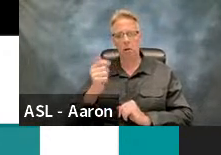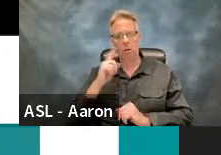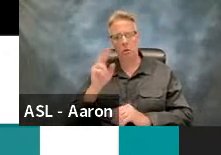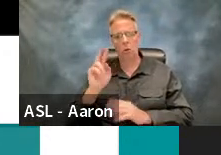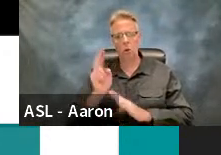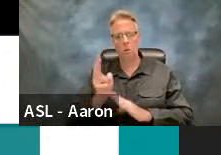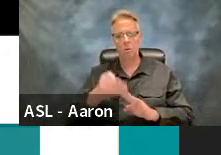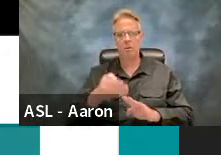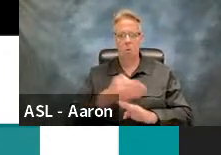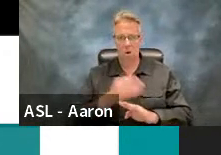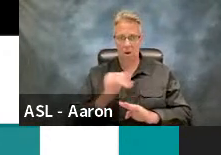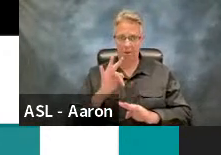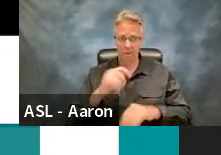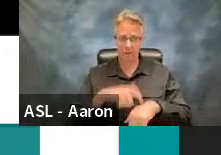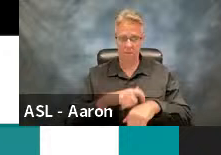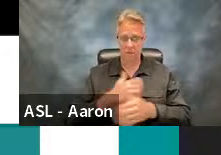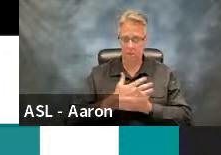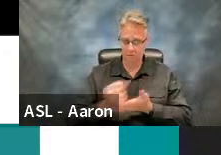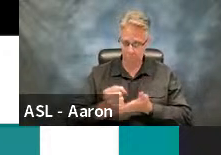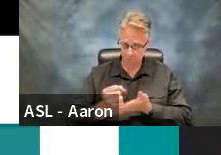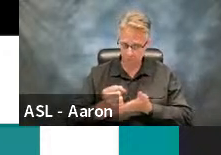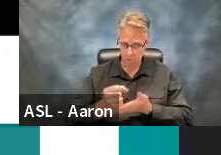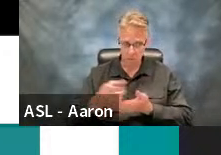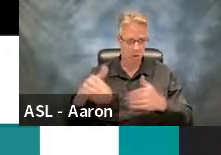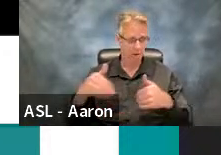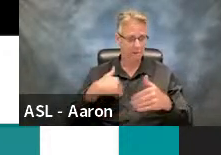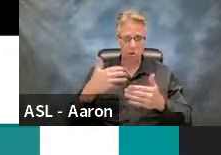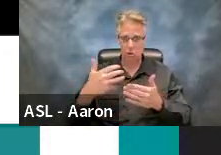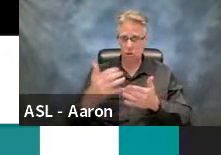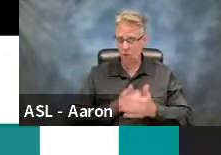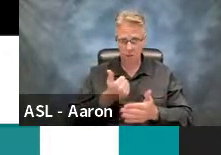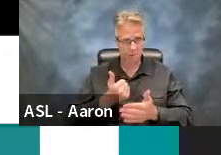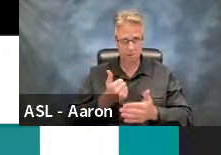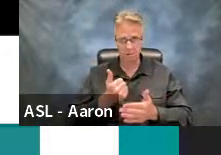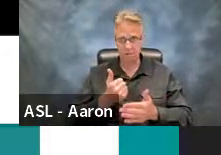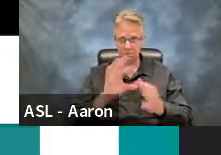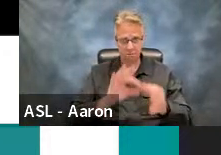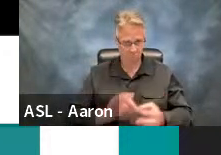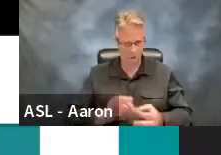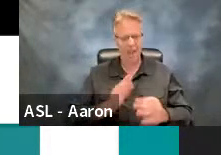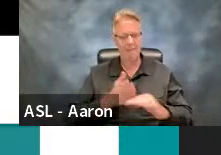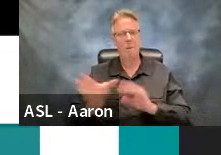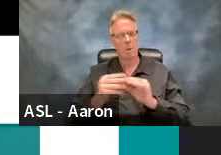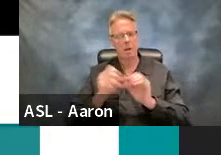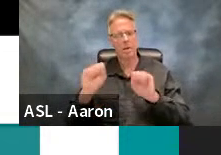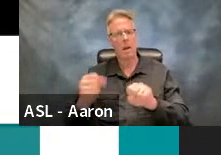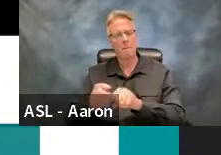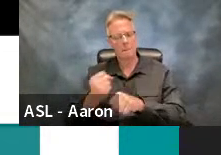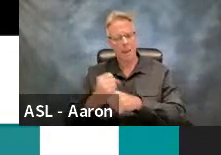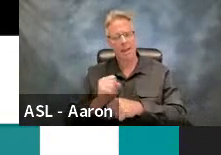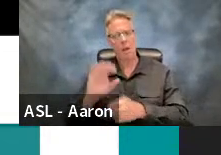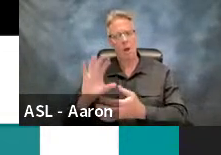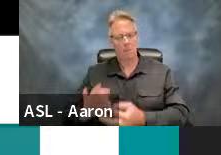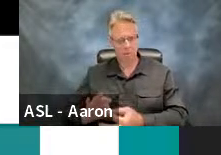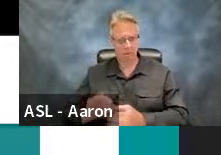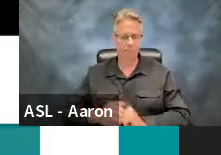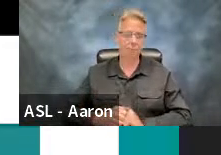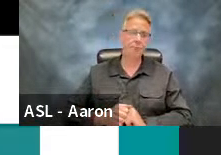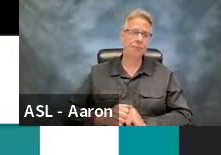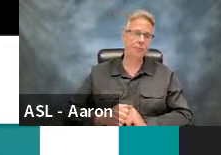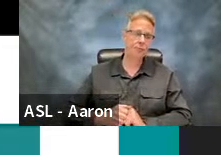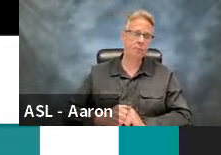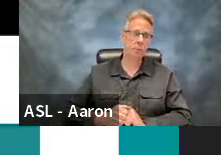minutes. If we run out of time and you have not had a chance to speak, you can still provide comments after the meeting. With that, why don't